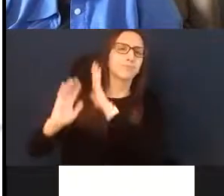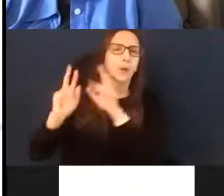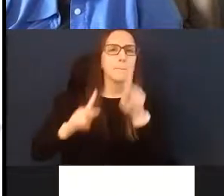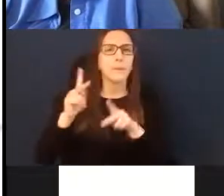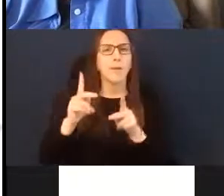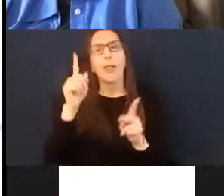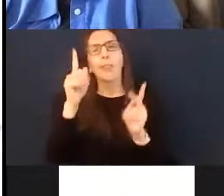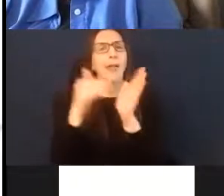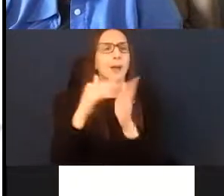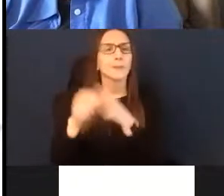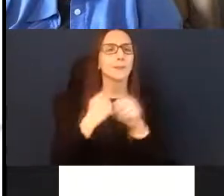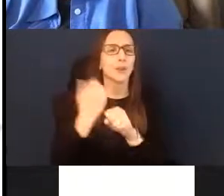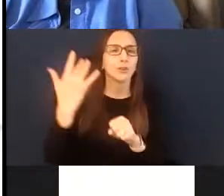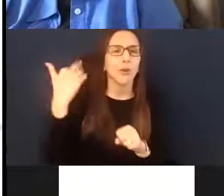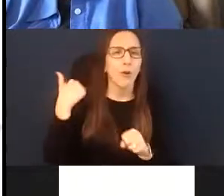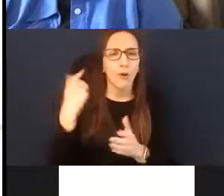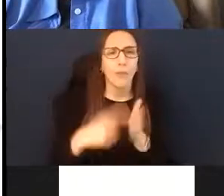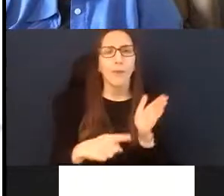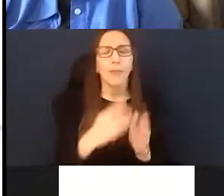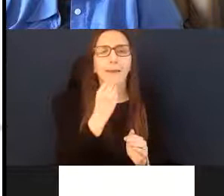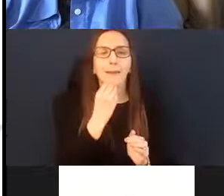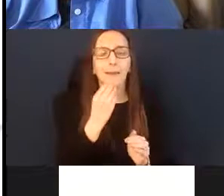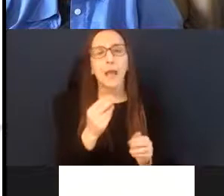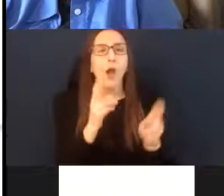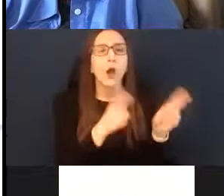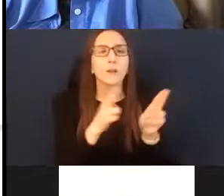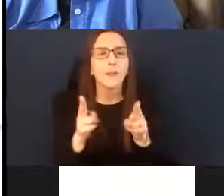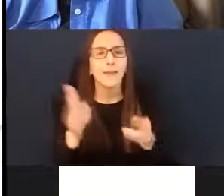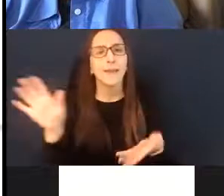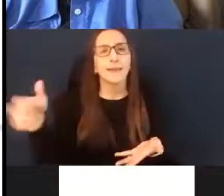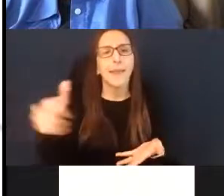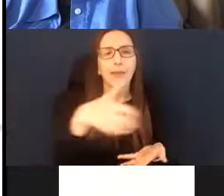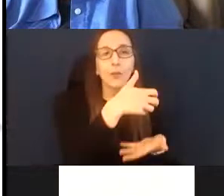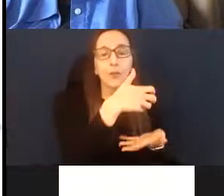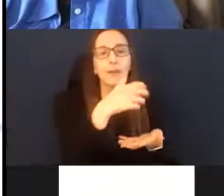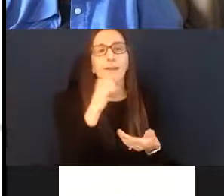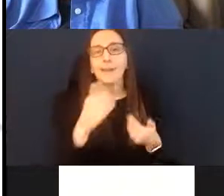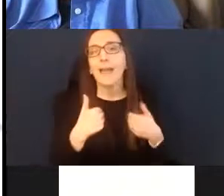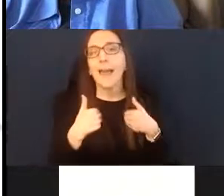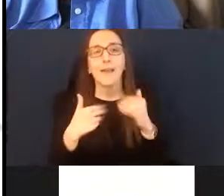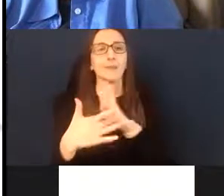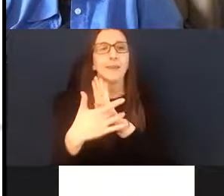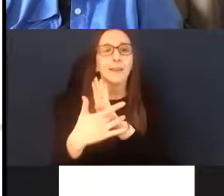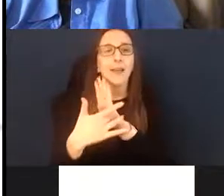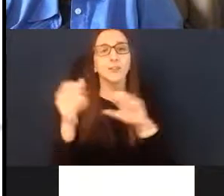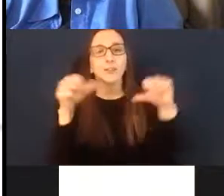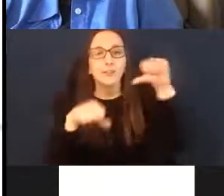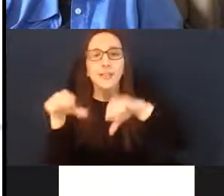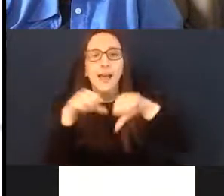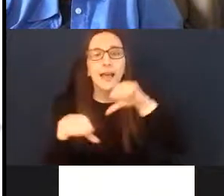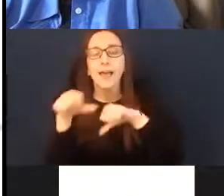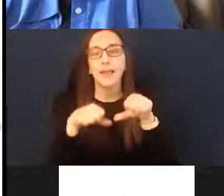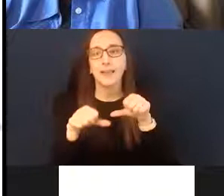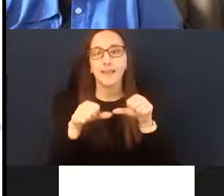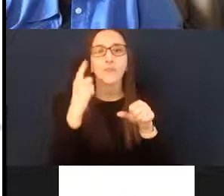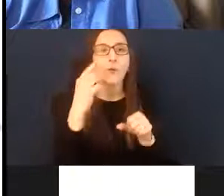So like back in the day, people were like hunters and gatherers because they didn't have all the technology and science and progression that we